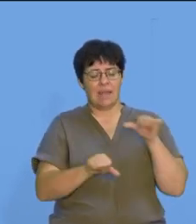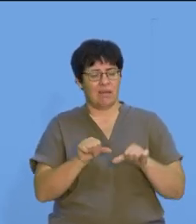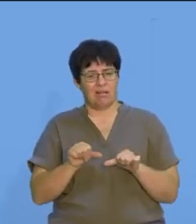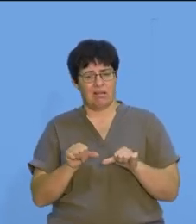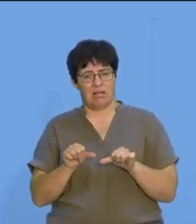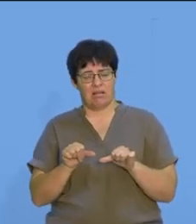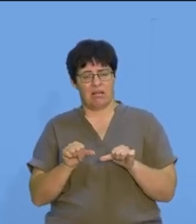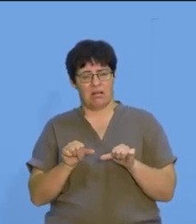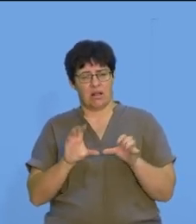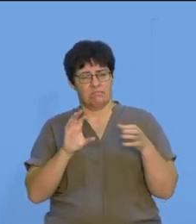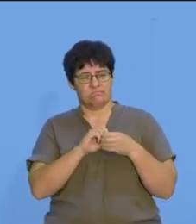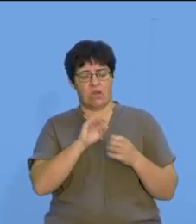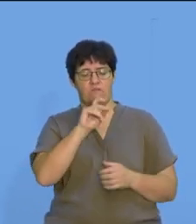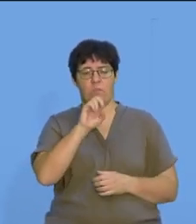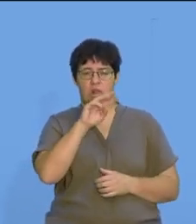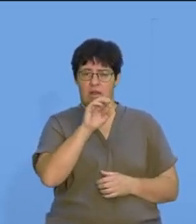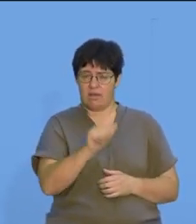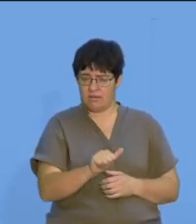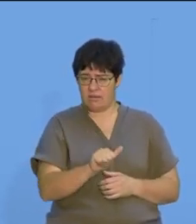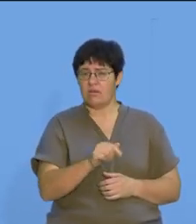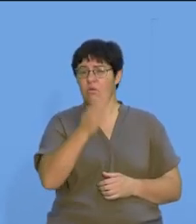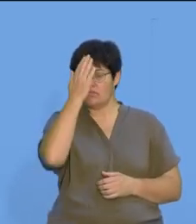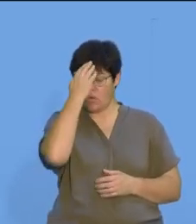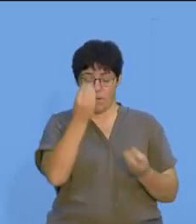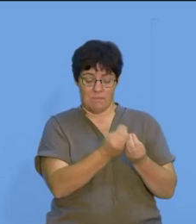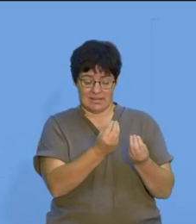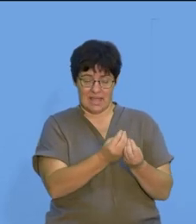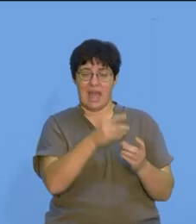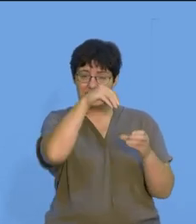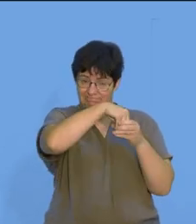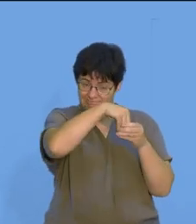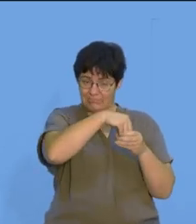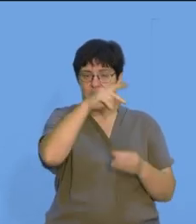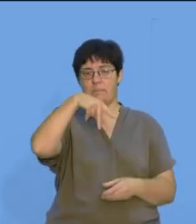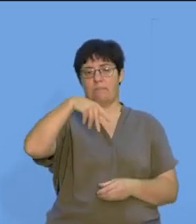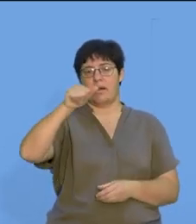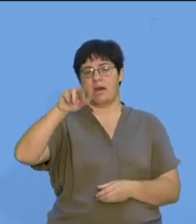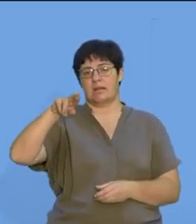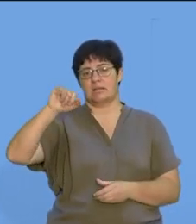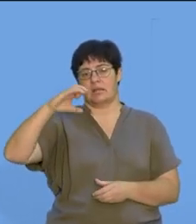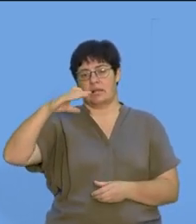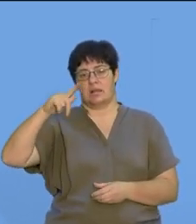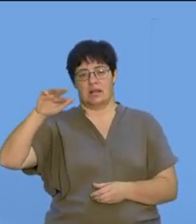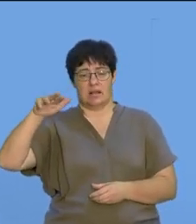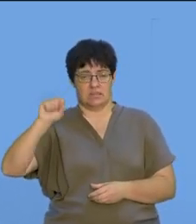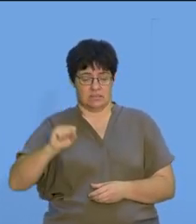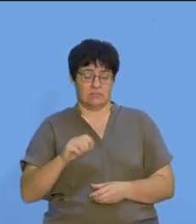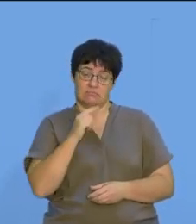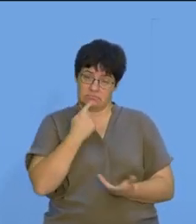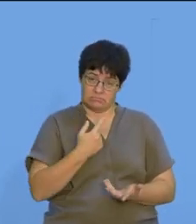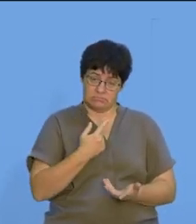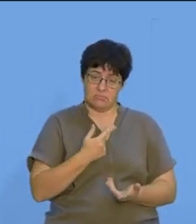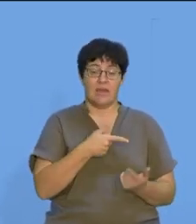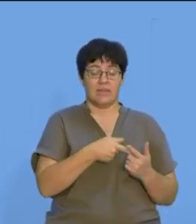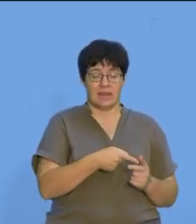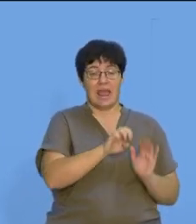from what we already know is that matter consists of particles, and these particles are actually elements. Elements are made